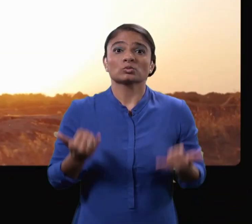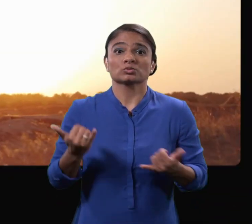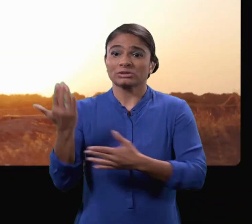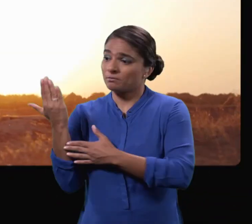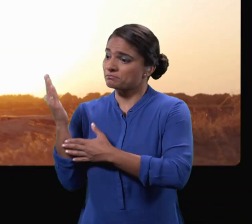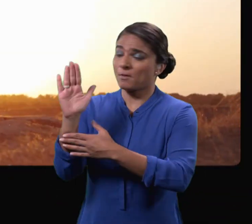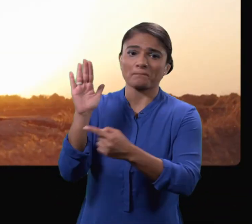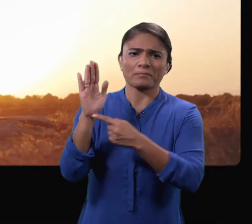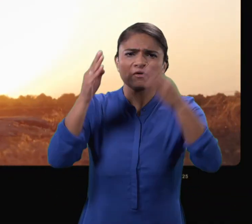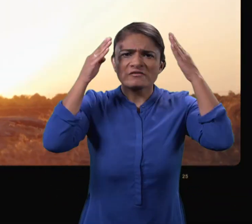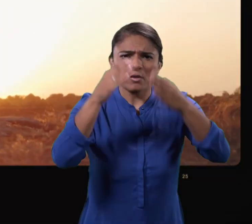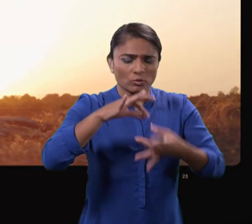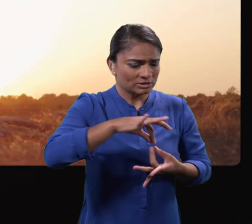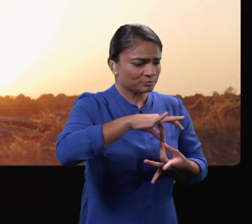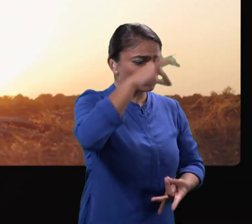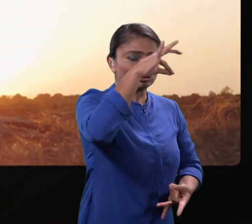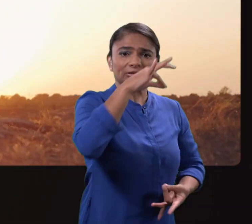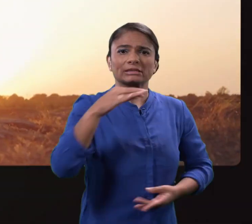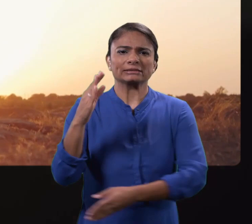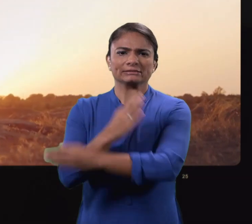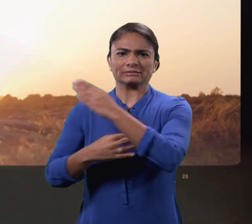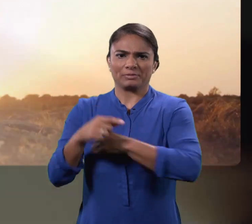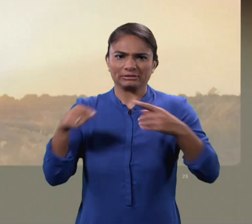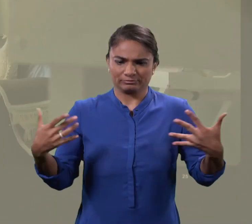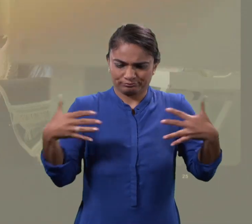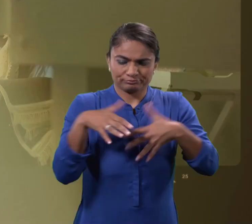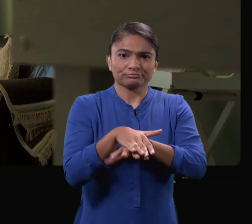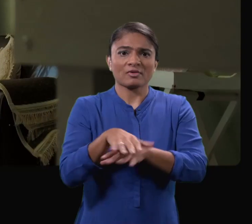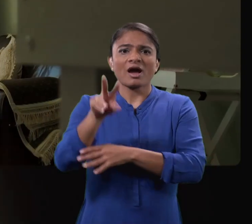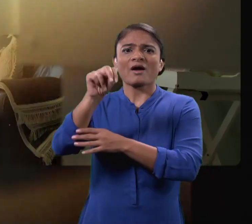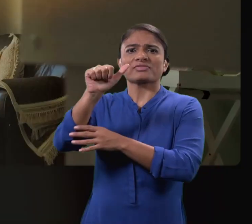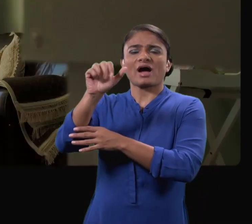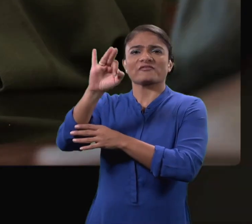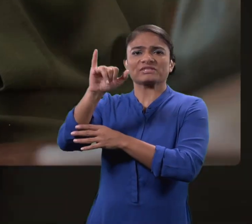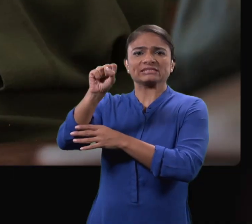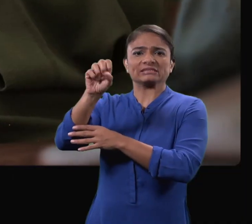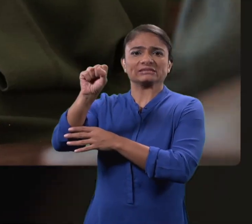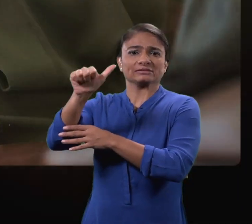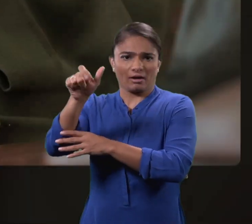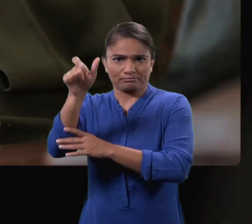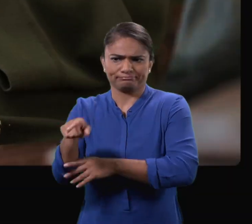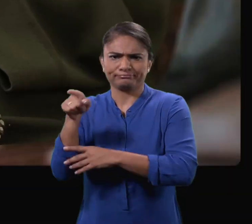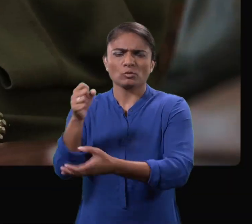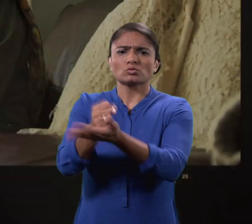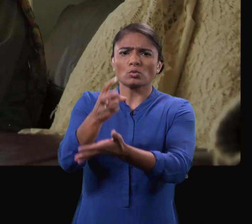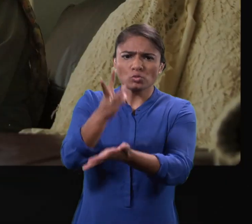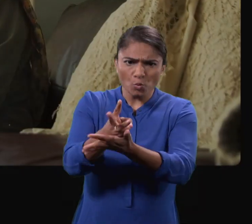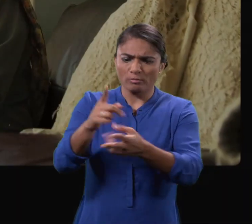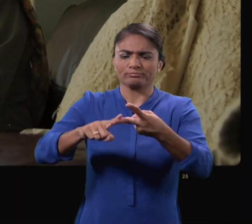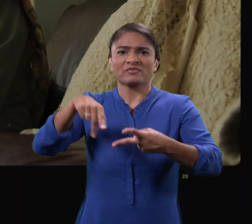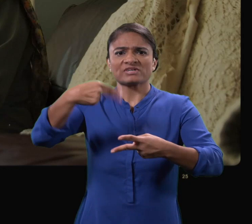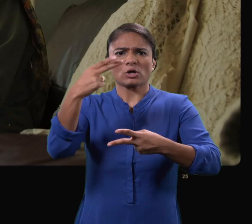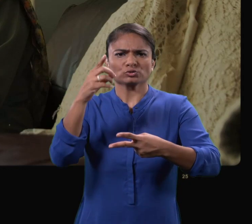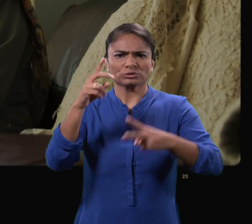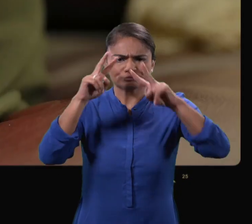In today's program, we focus on spirituality and disability. We meet Nafisa Mayat, a social worker by training, currently doing